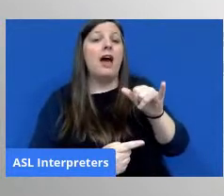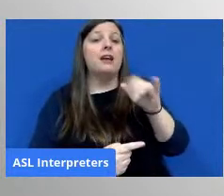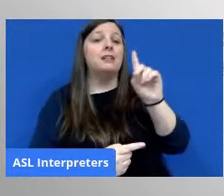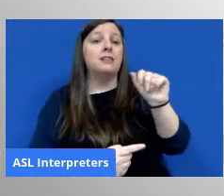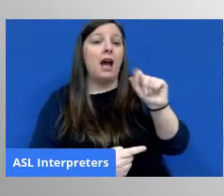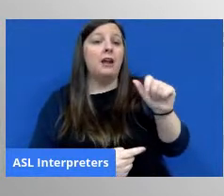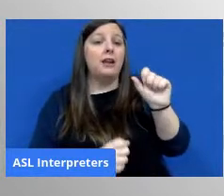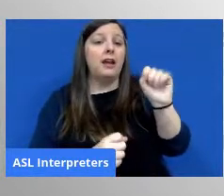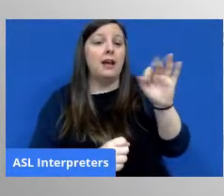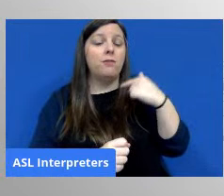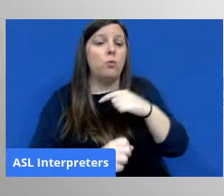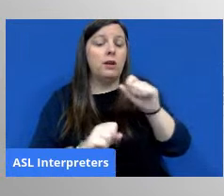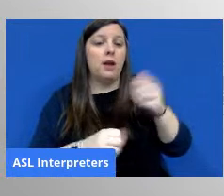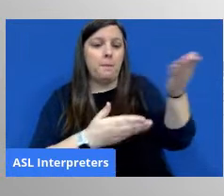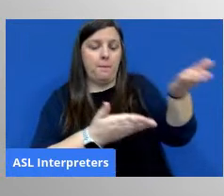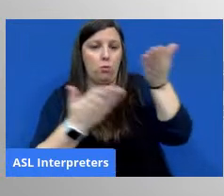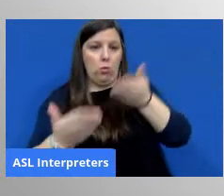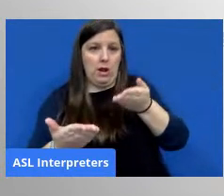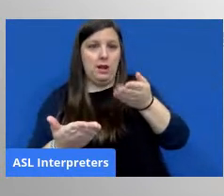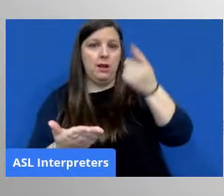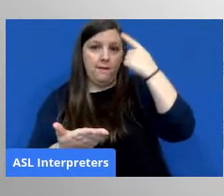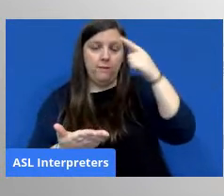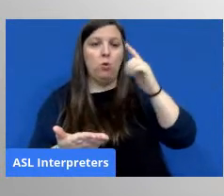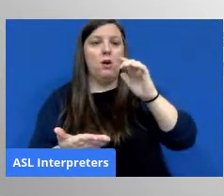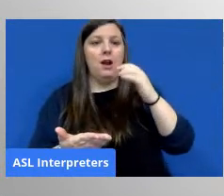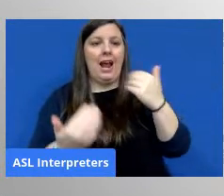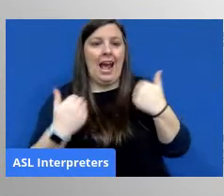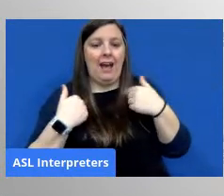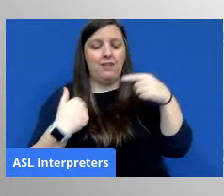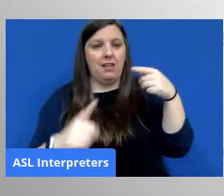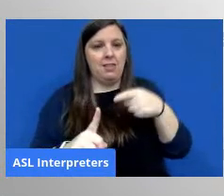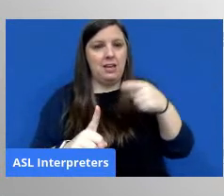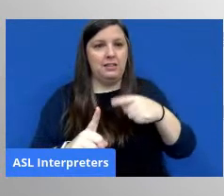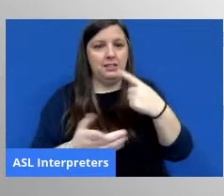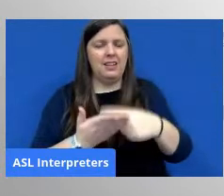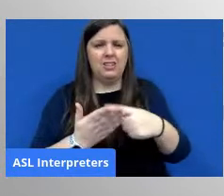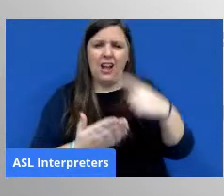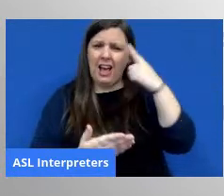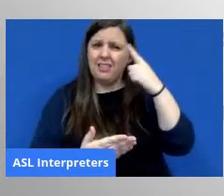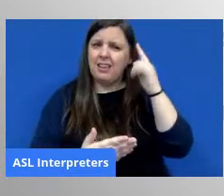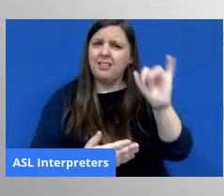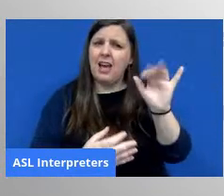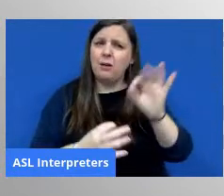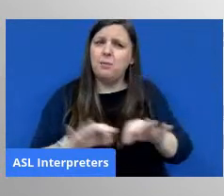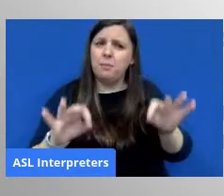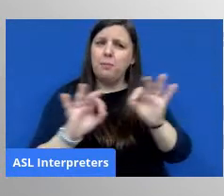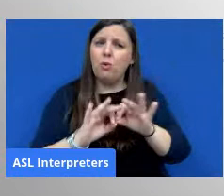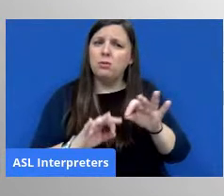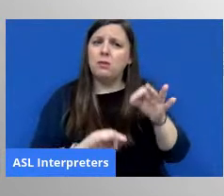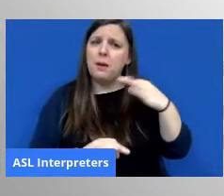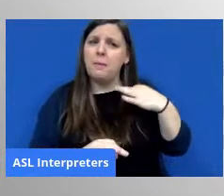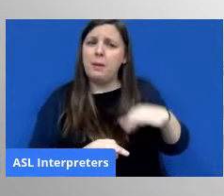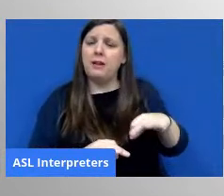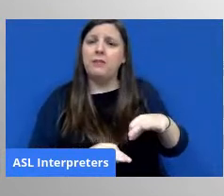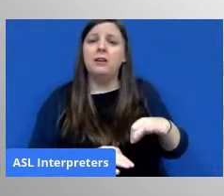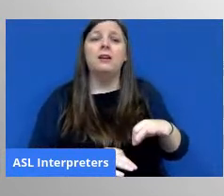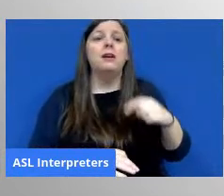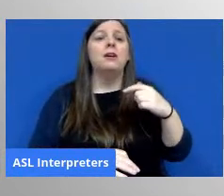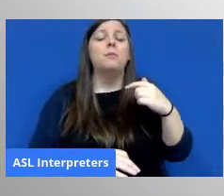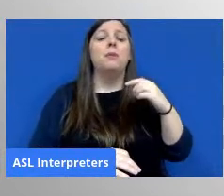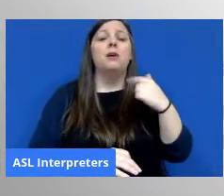be a worthwhile thing to pursue. But I feel like we have it. For the 8 years I've been on this board, we do this every